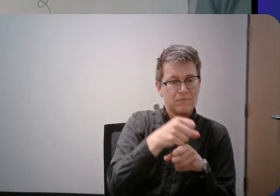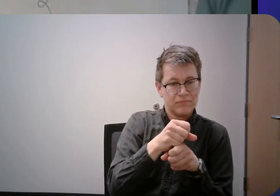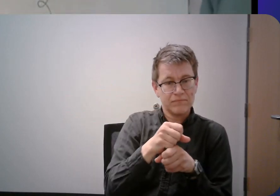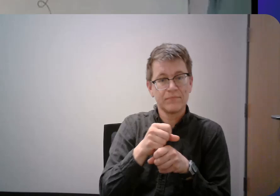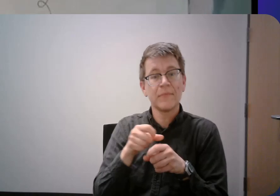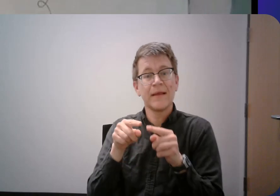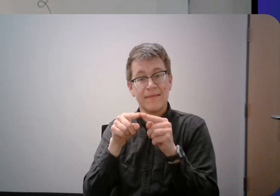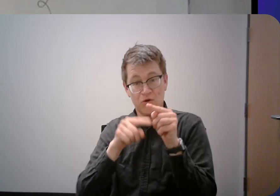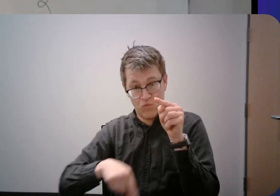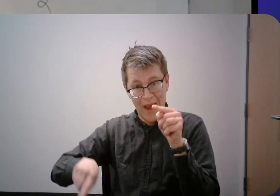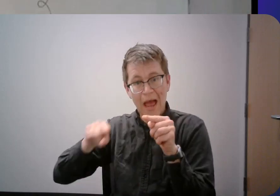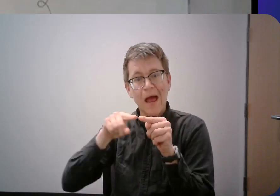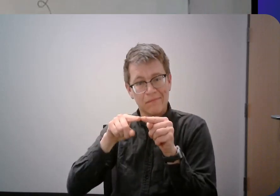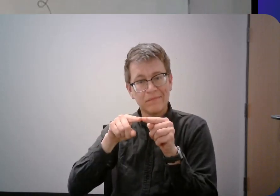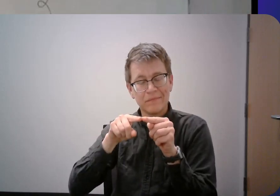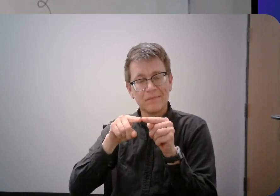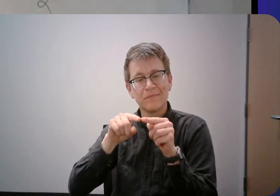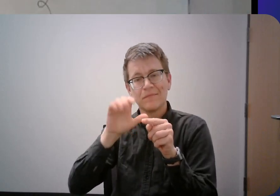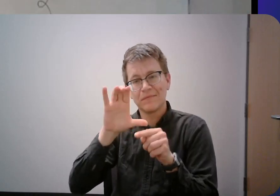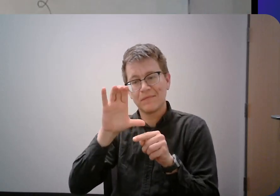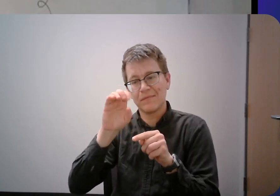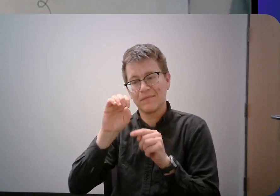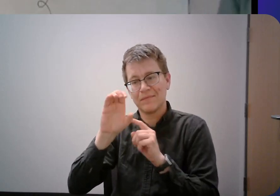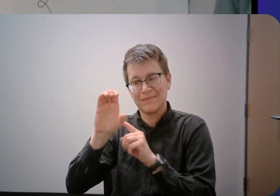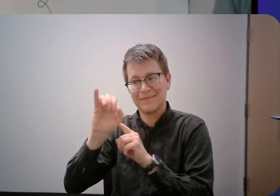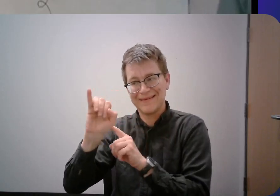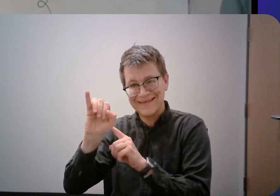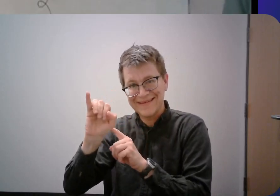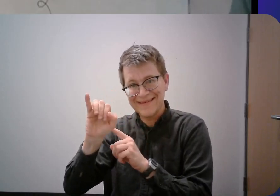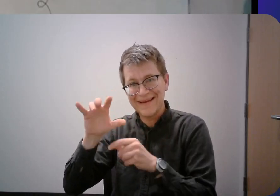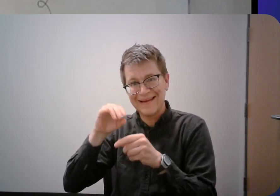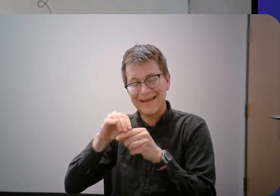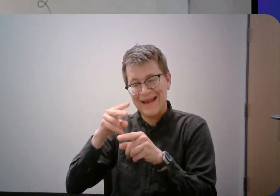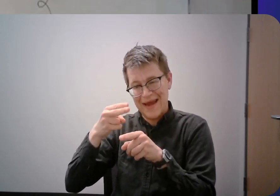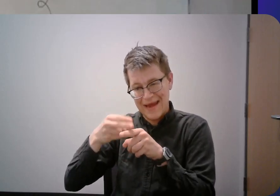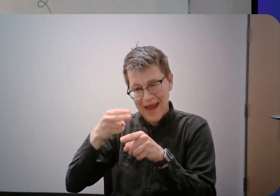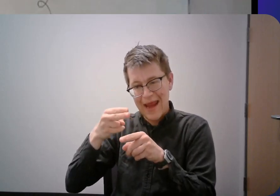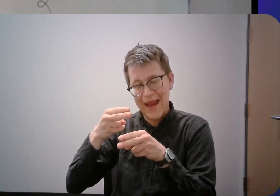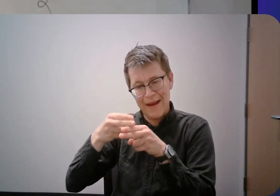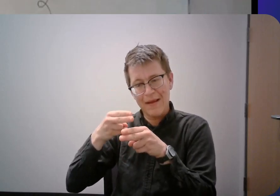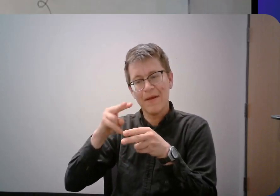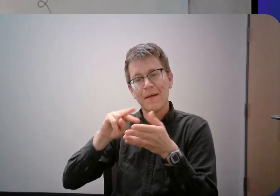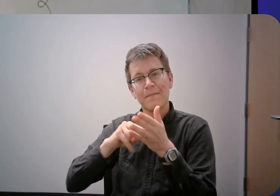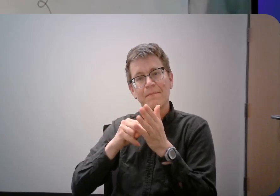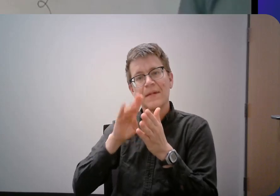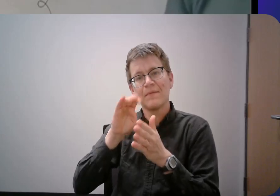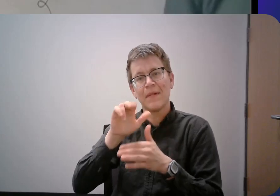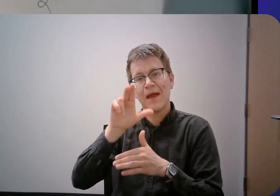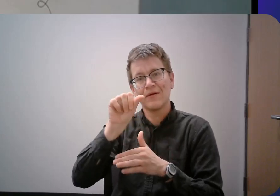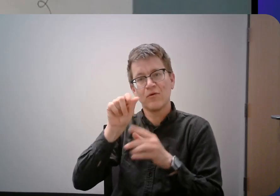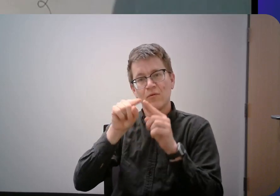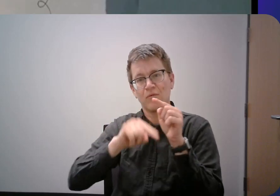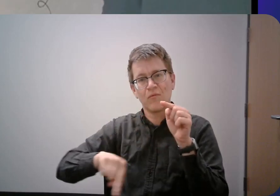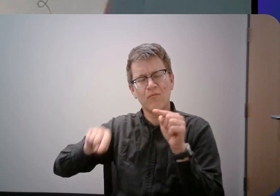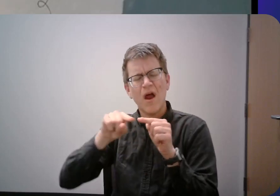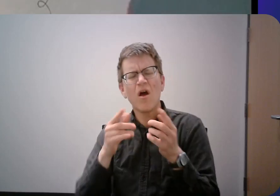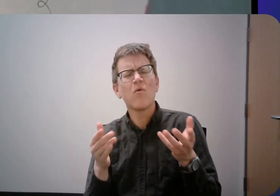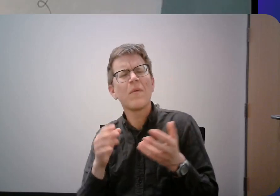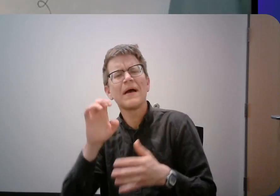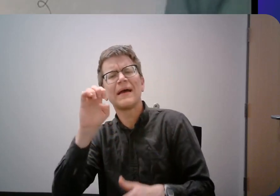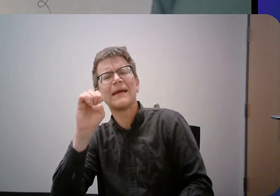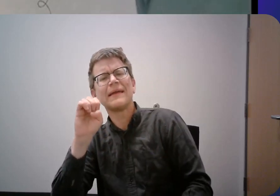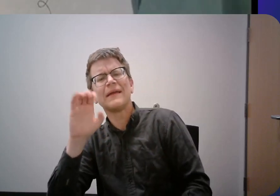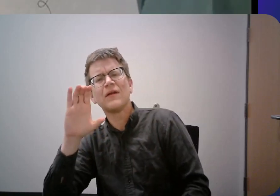that bacilli or spot? E. coli, I believe so, yeah. Now, the example